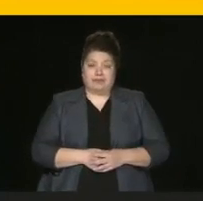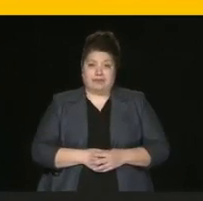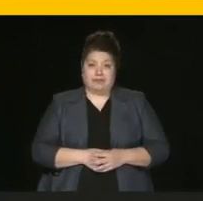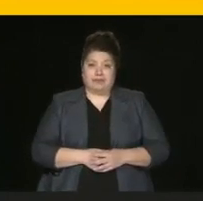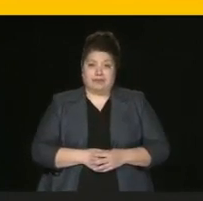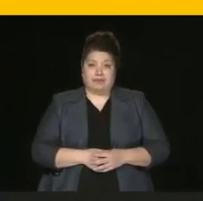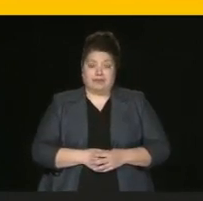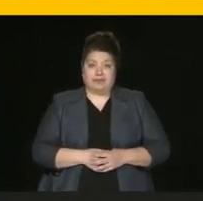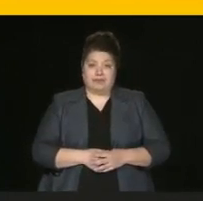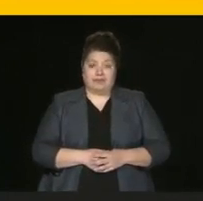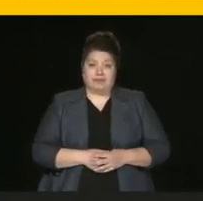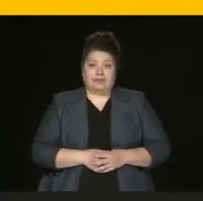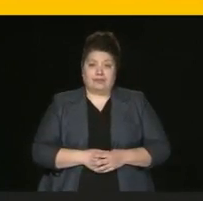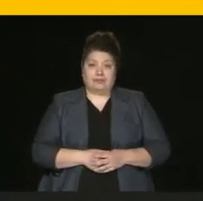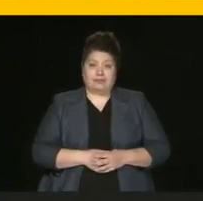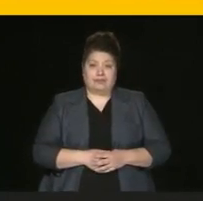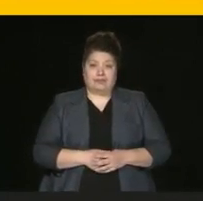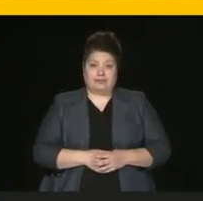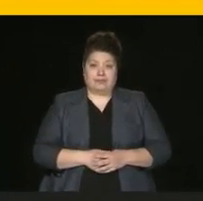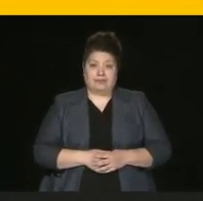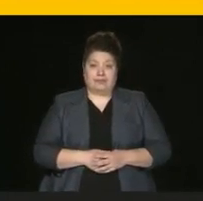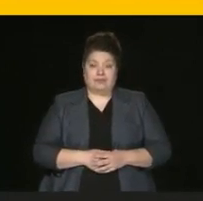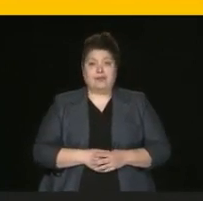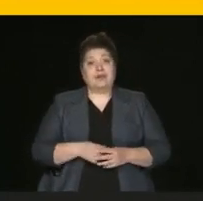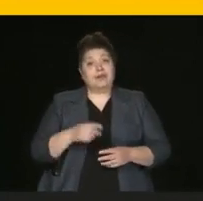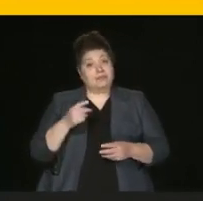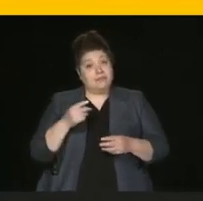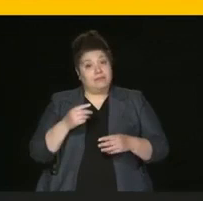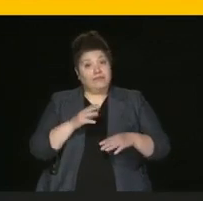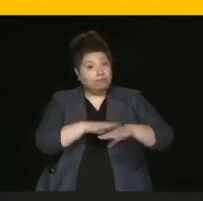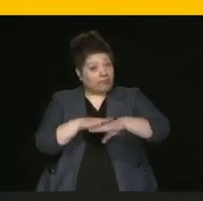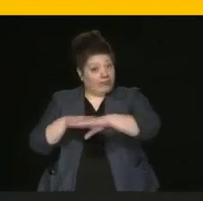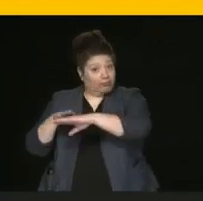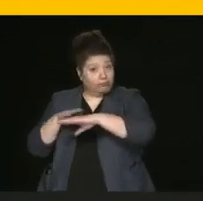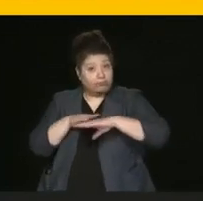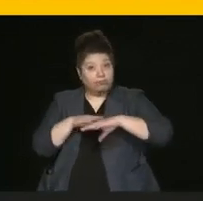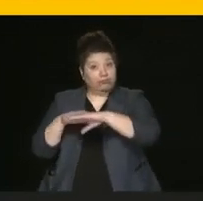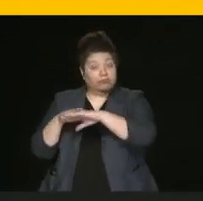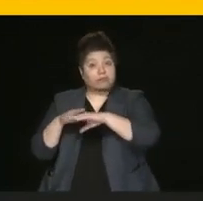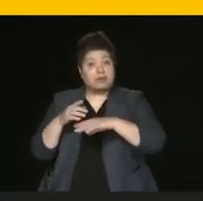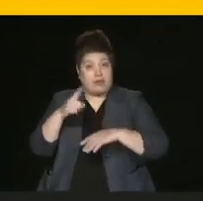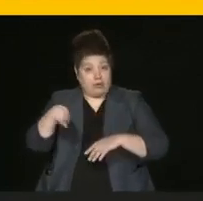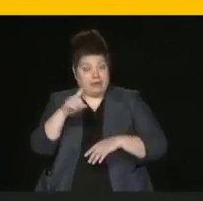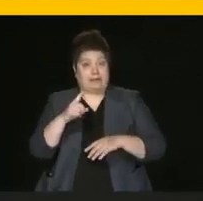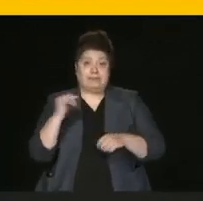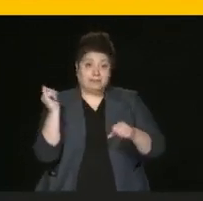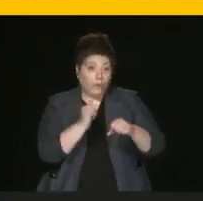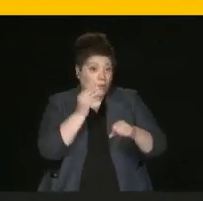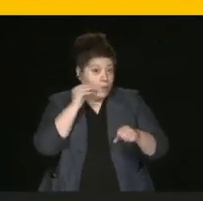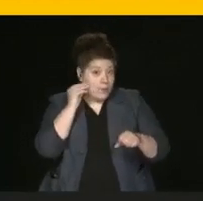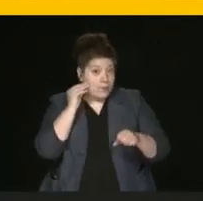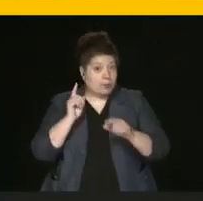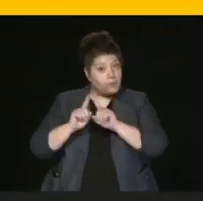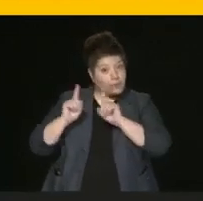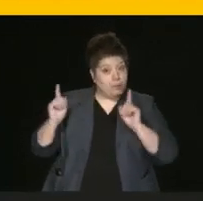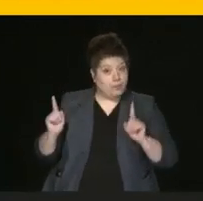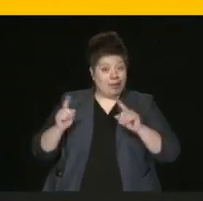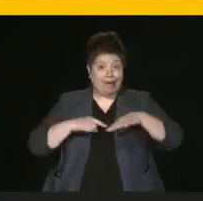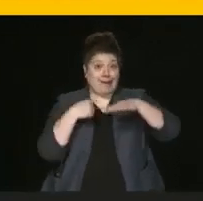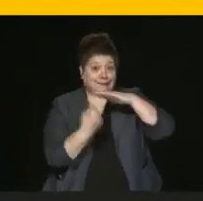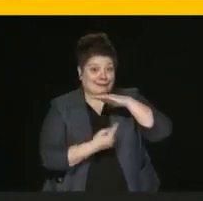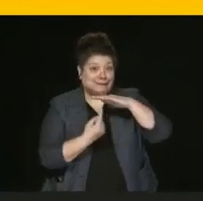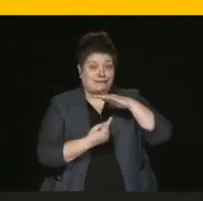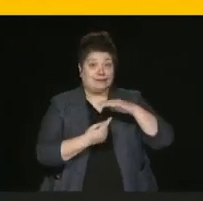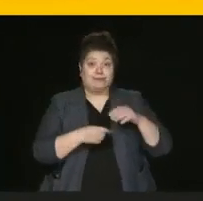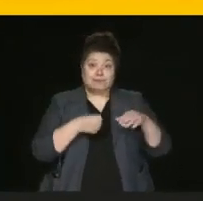the measures such as staying home, physical distancing, self-isolation, quarantine, and